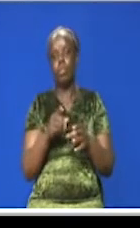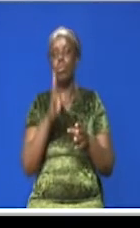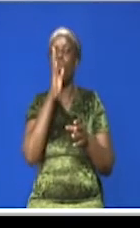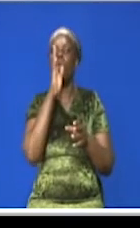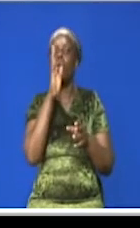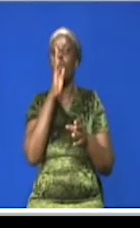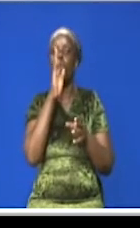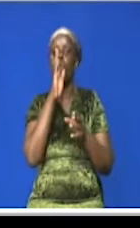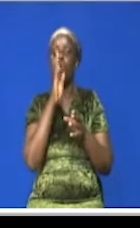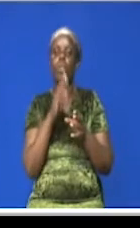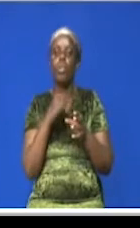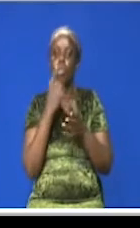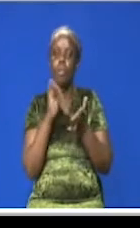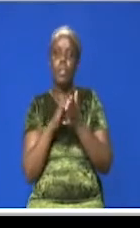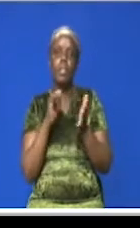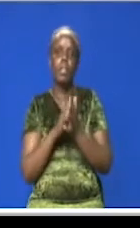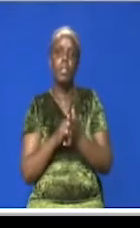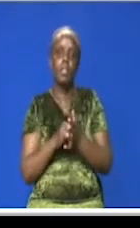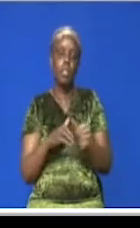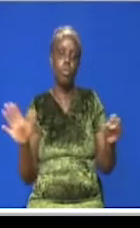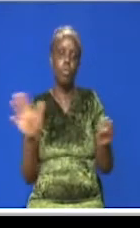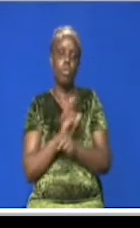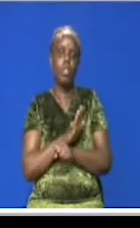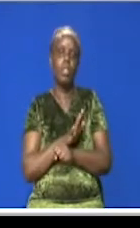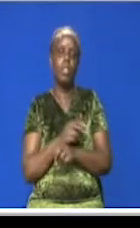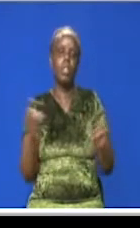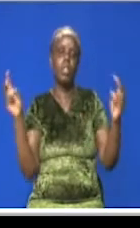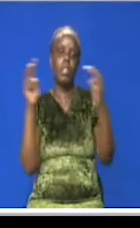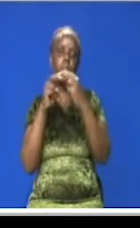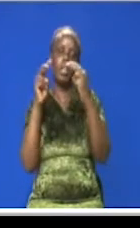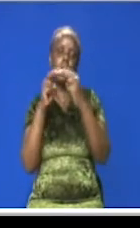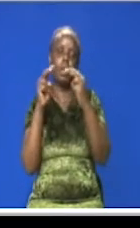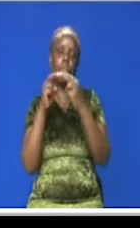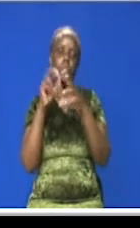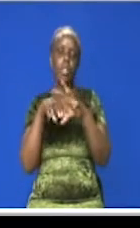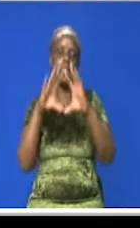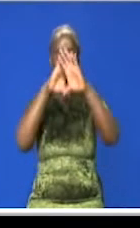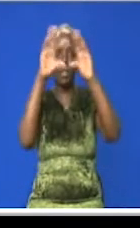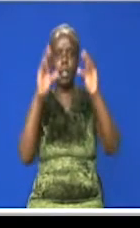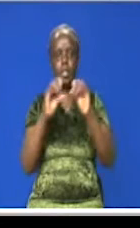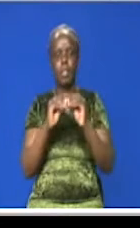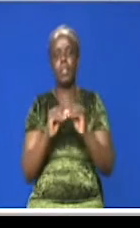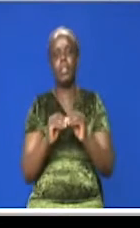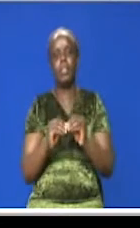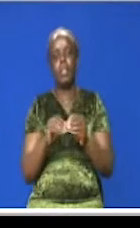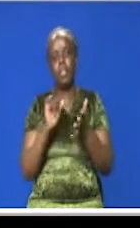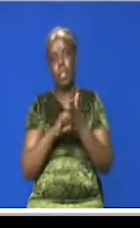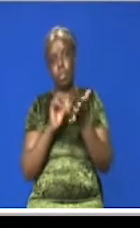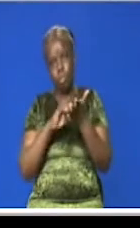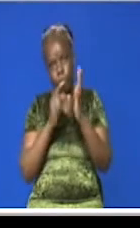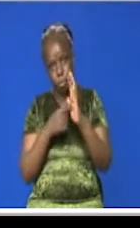borrow in order to fill up the gap in the budget. That is what we mean